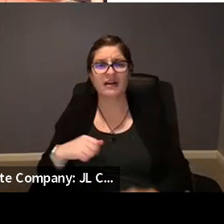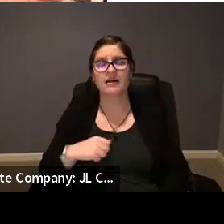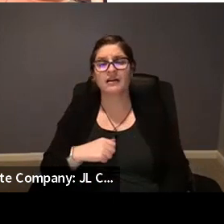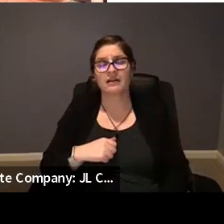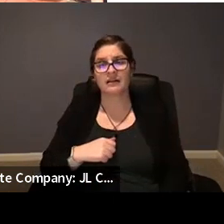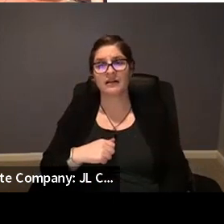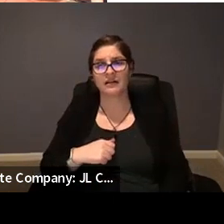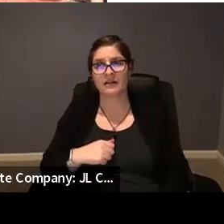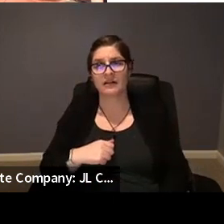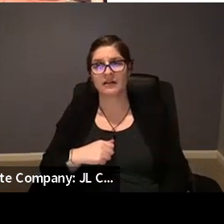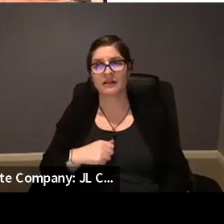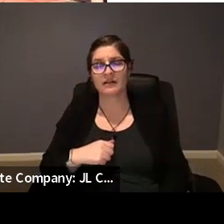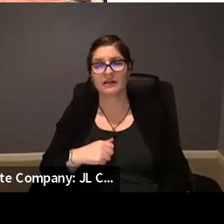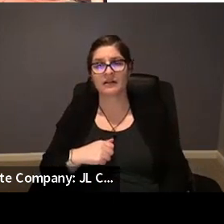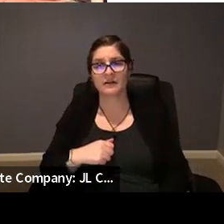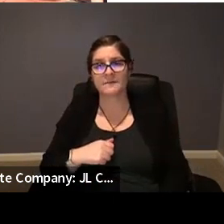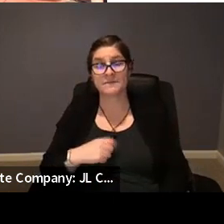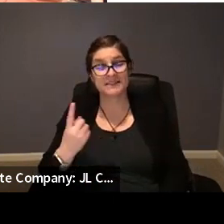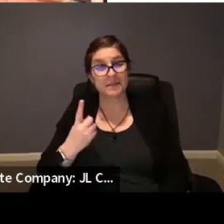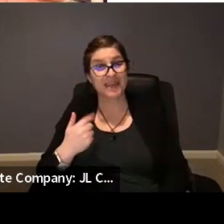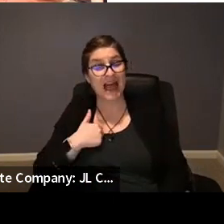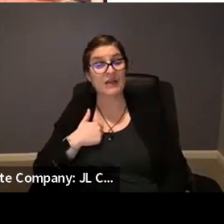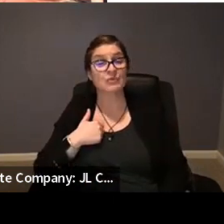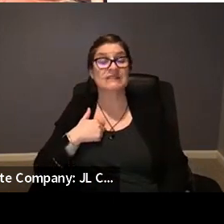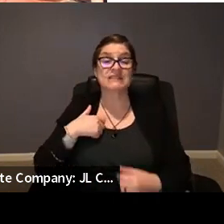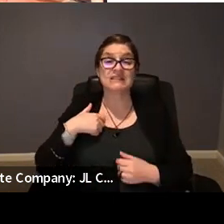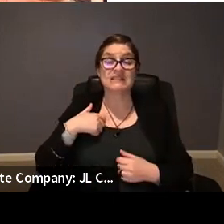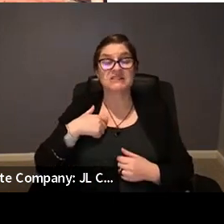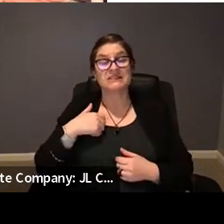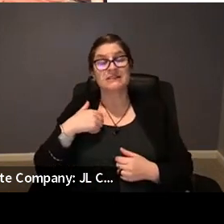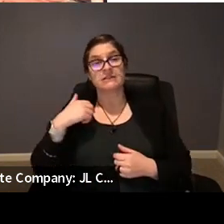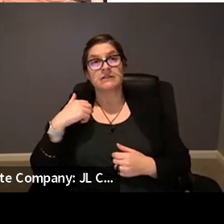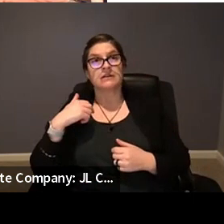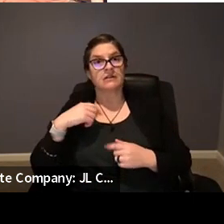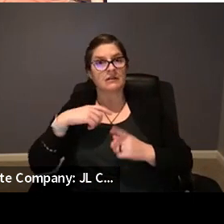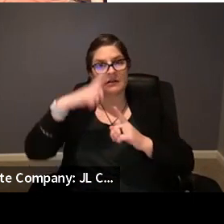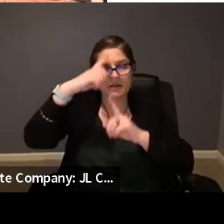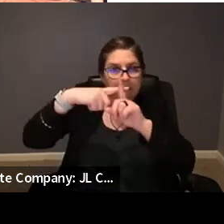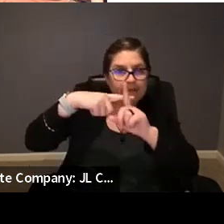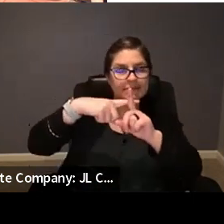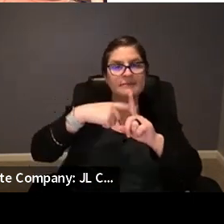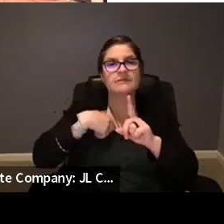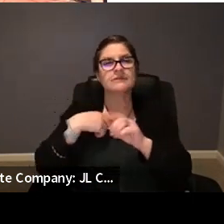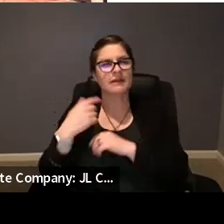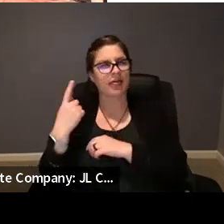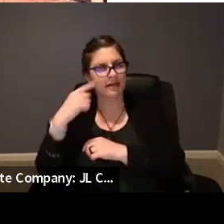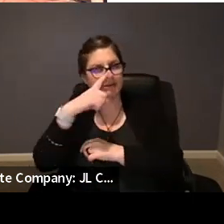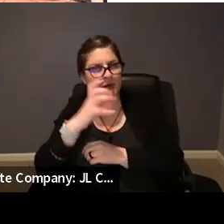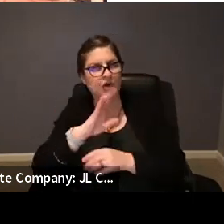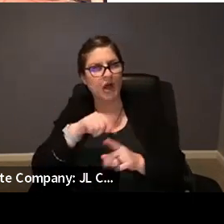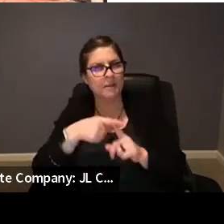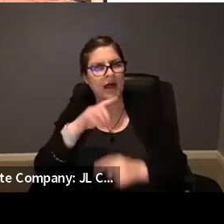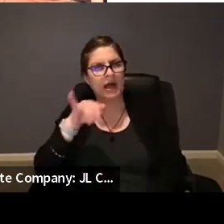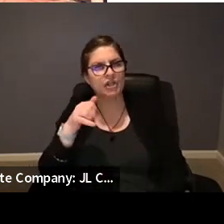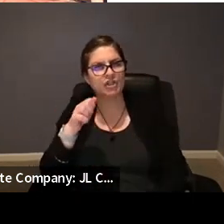small hope and pride in is last summer, maybe it was two summers now, kind of the movement talking about the James Bond